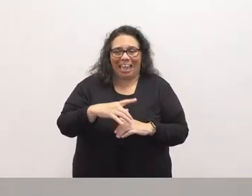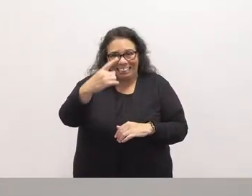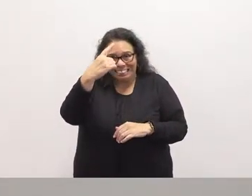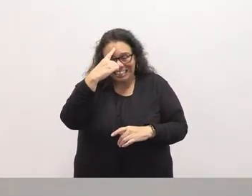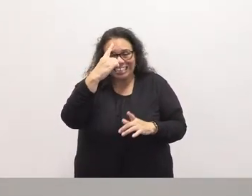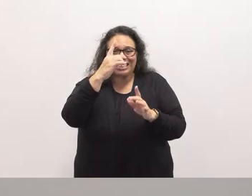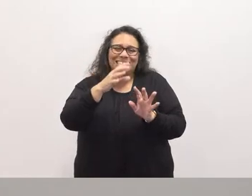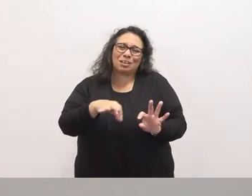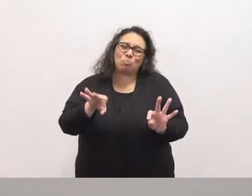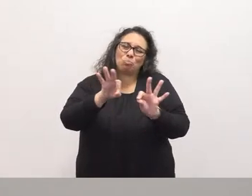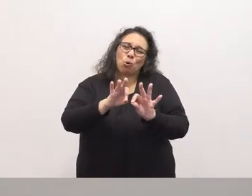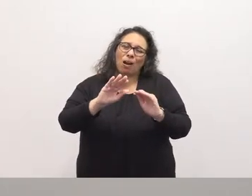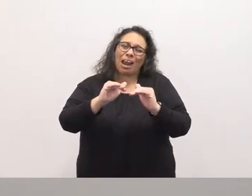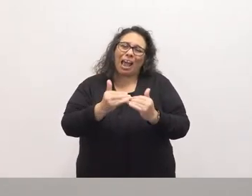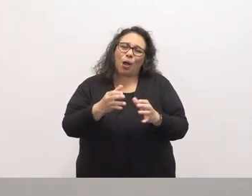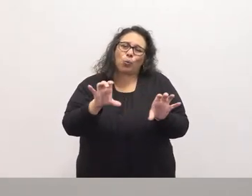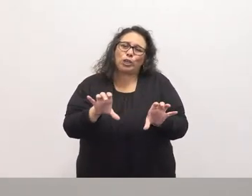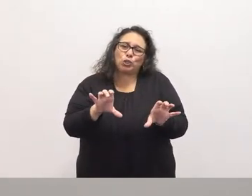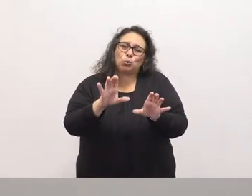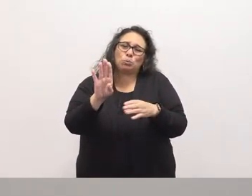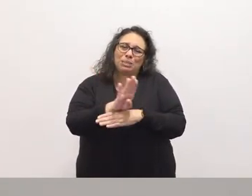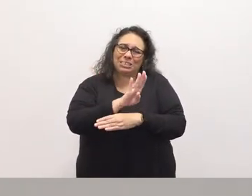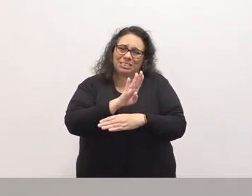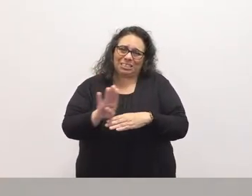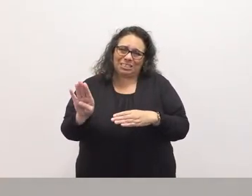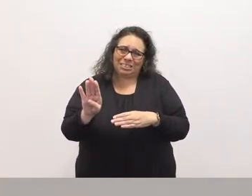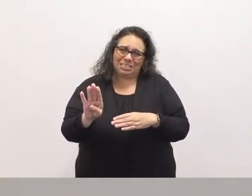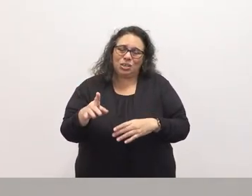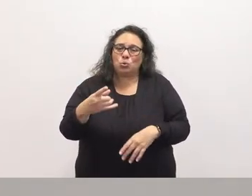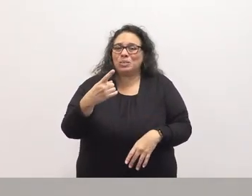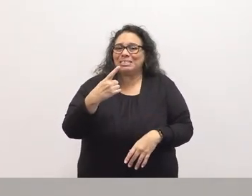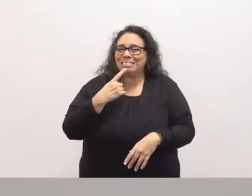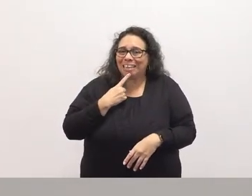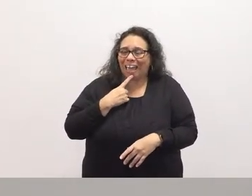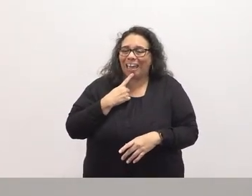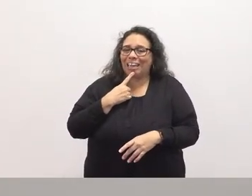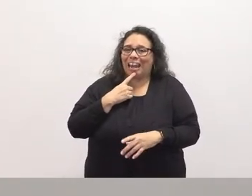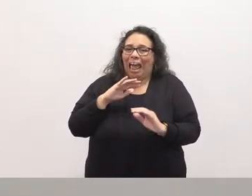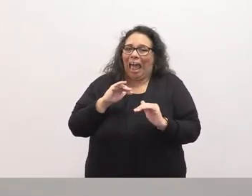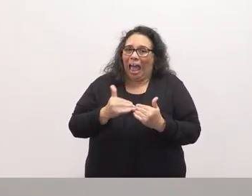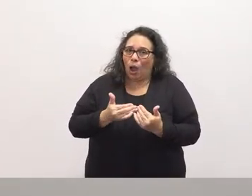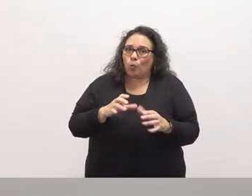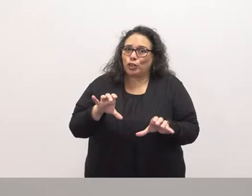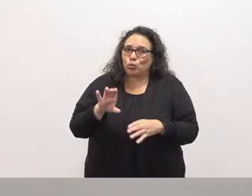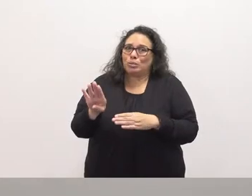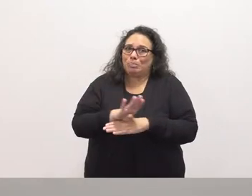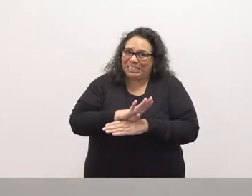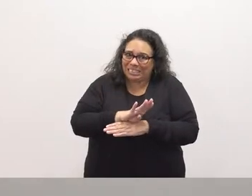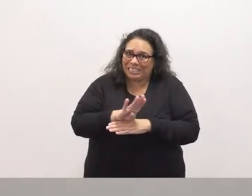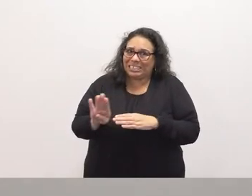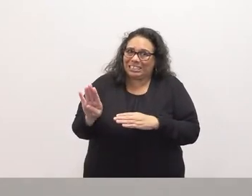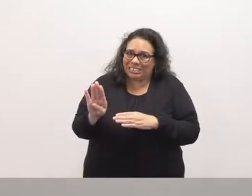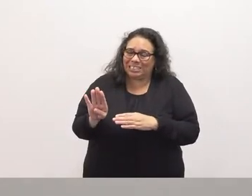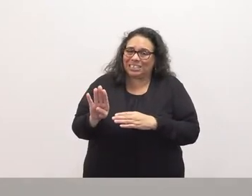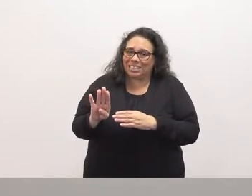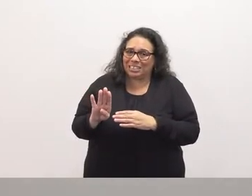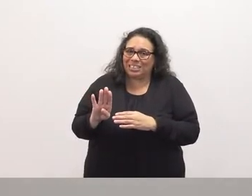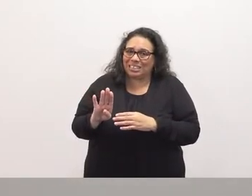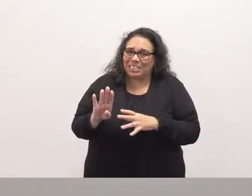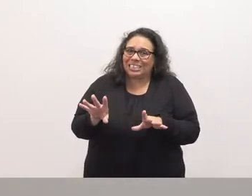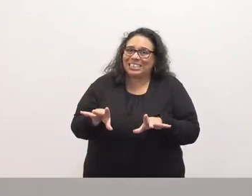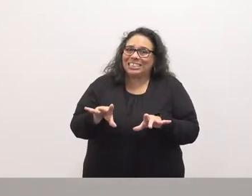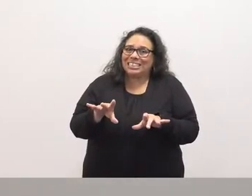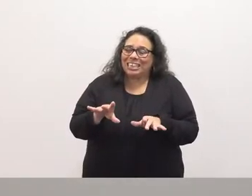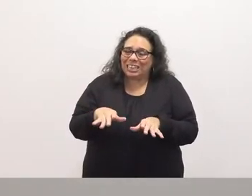important how we do business. And we've said the way we're going to do business is by taking a